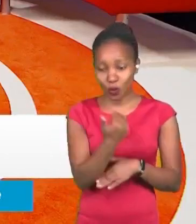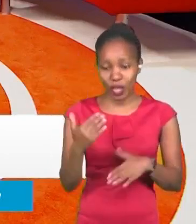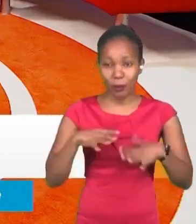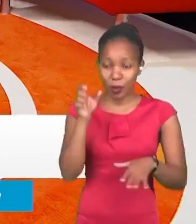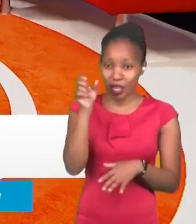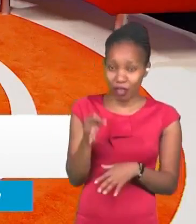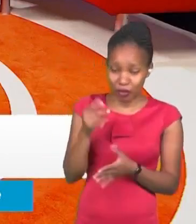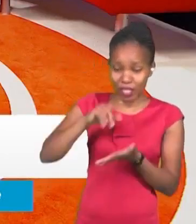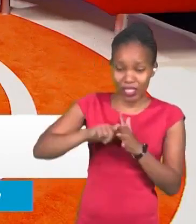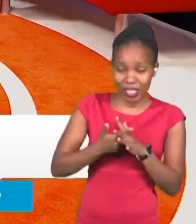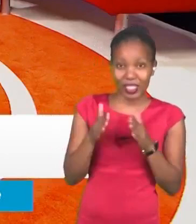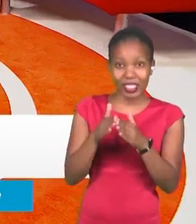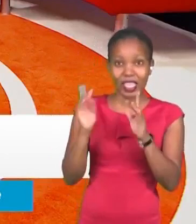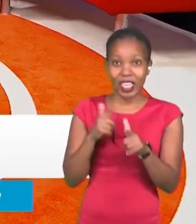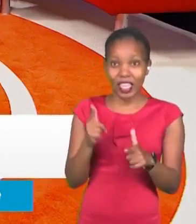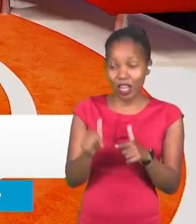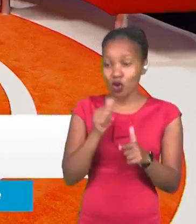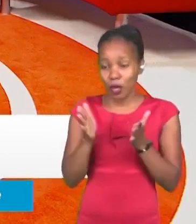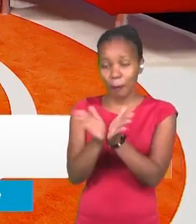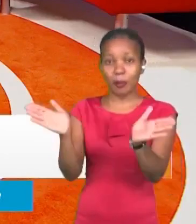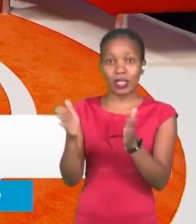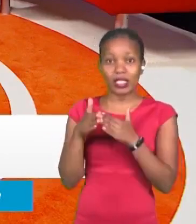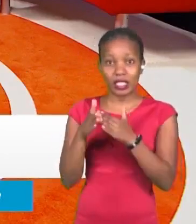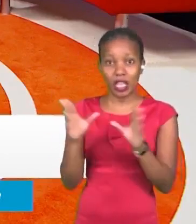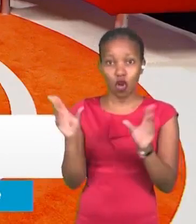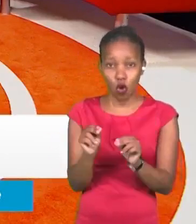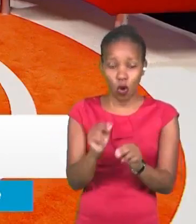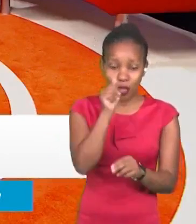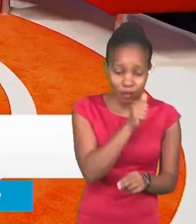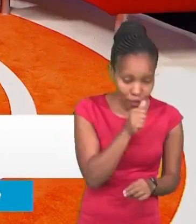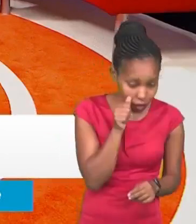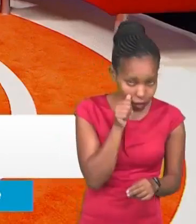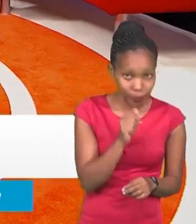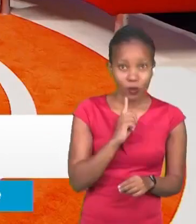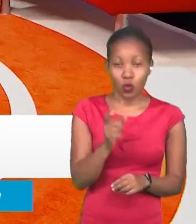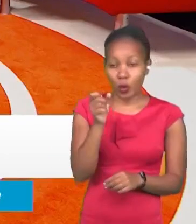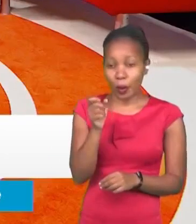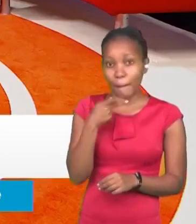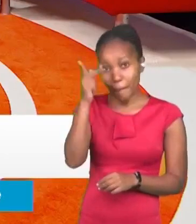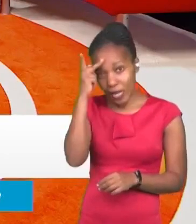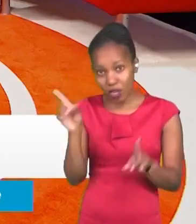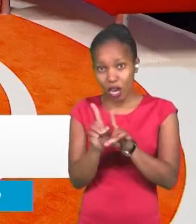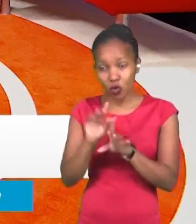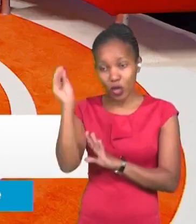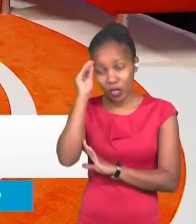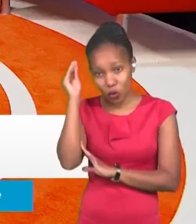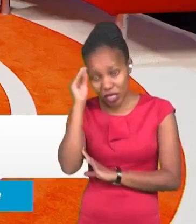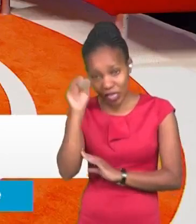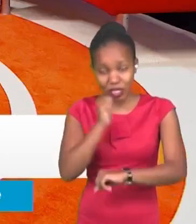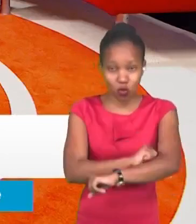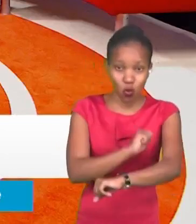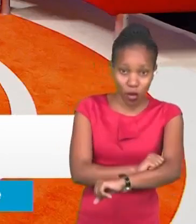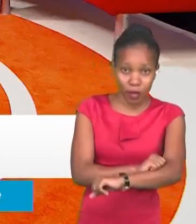in sex, they will not engage in sex in public. They'll engage in sex in secret. Yeah, sure. So if parents and educators in school